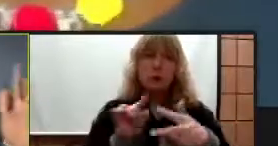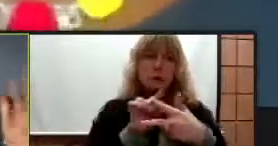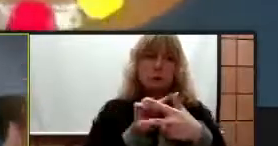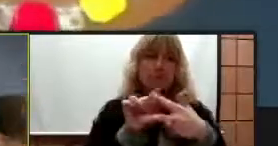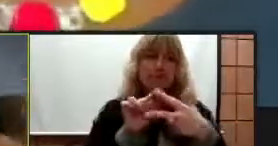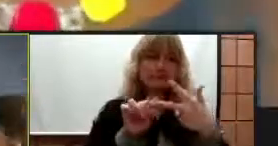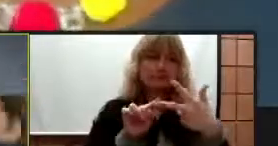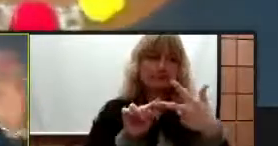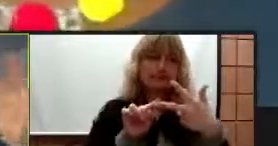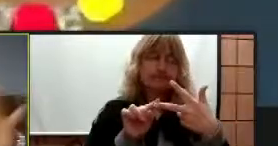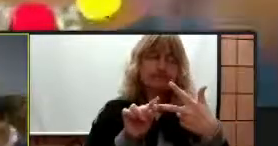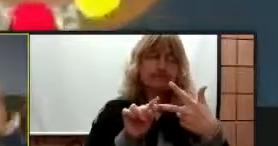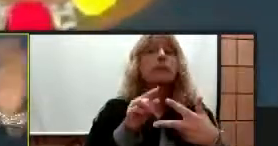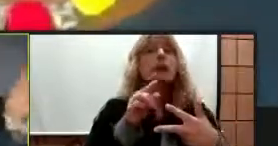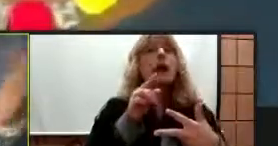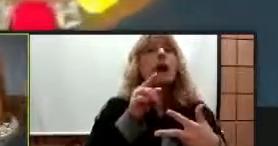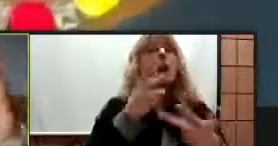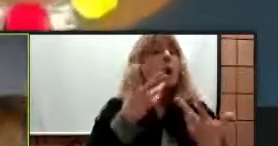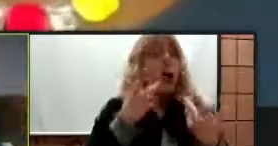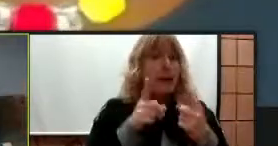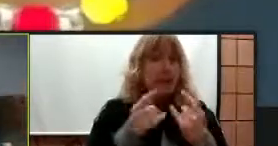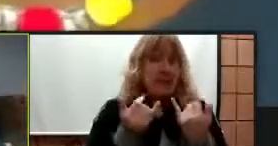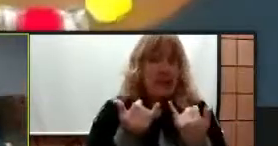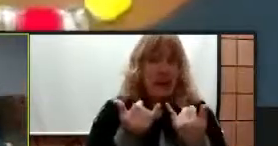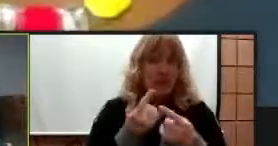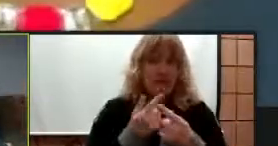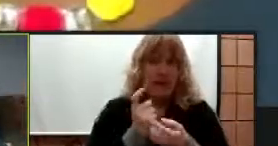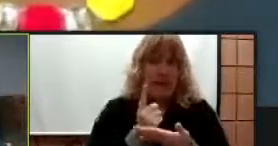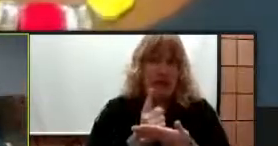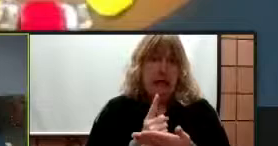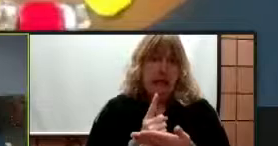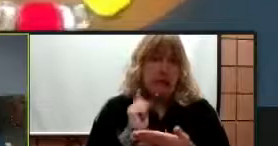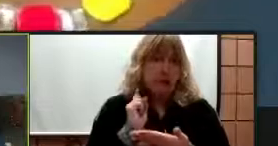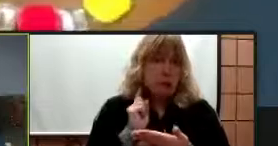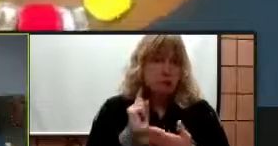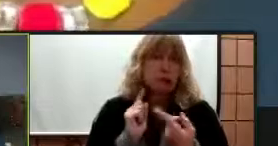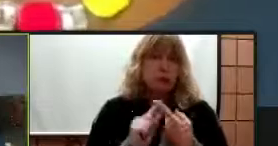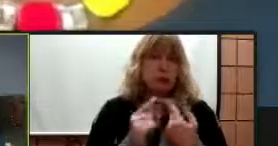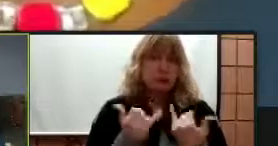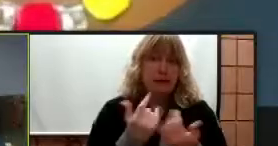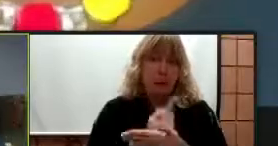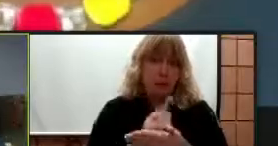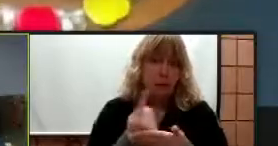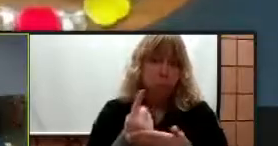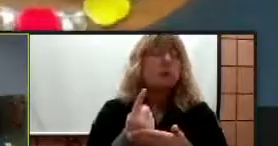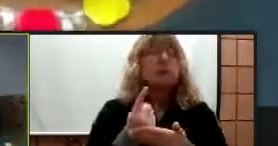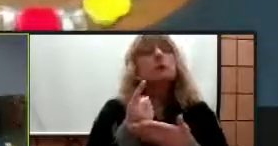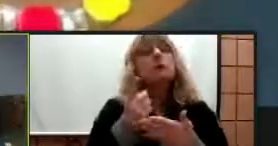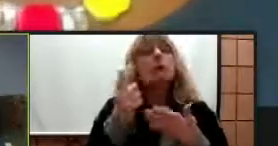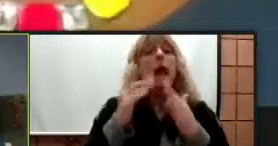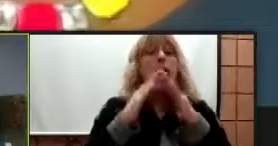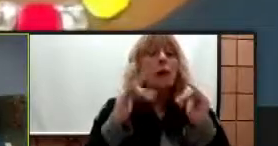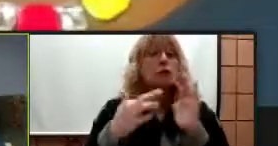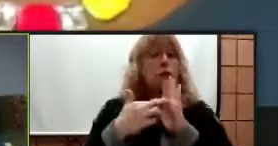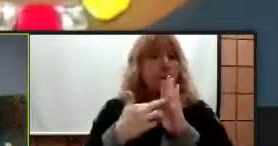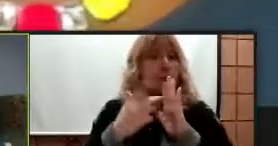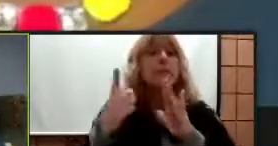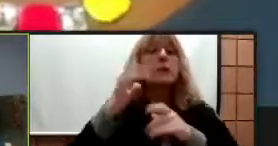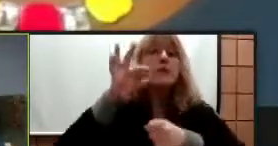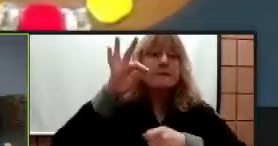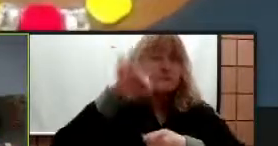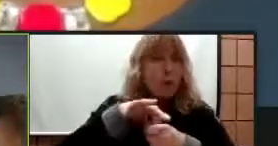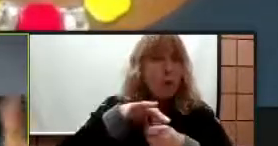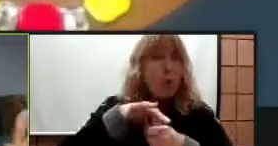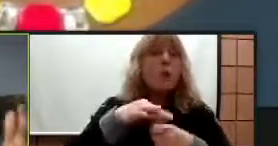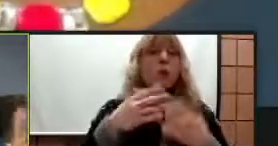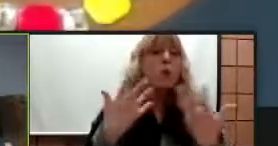House, as of last week and earlier this week, pretty much voted on what they wanted, how